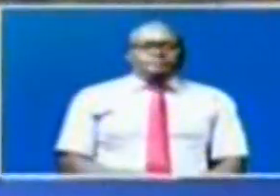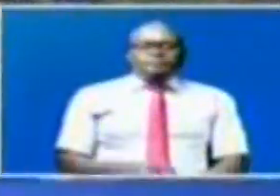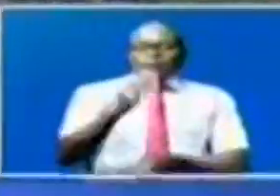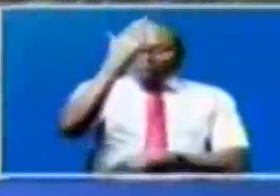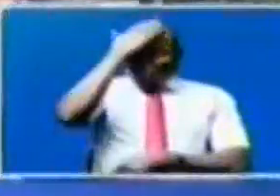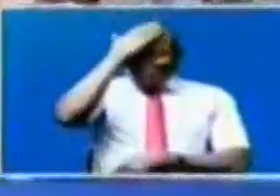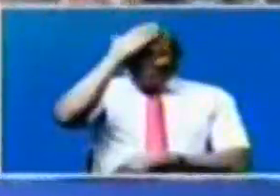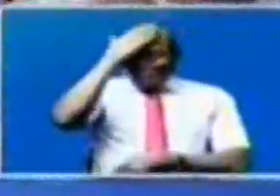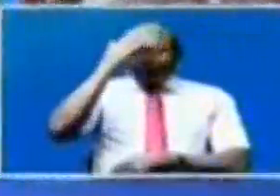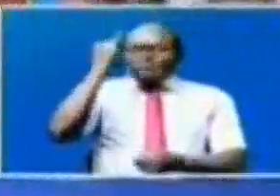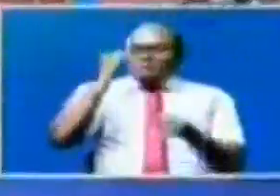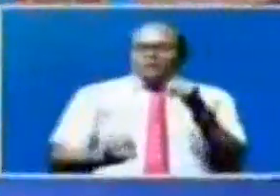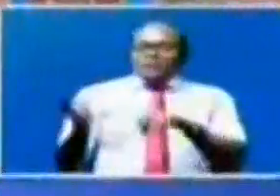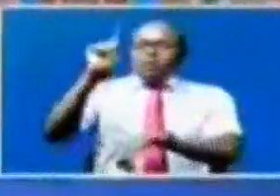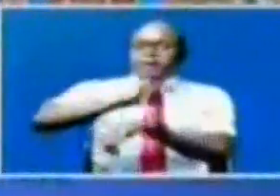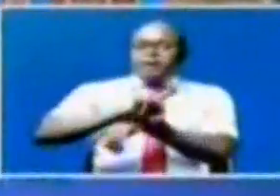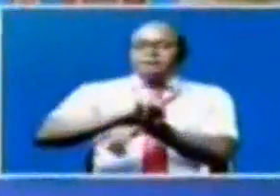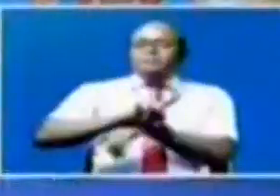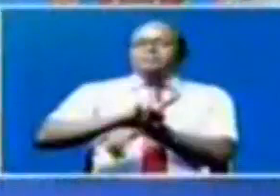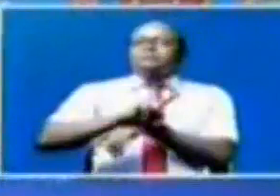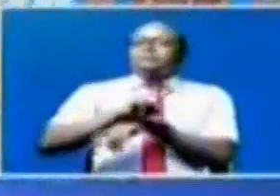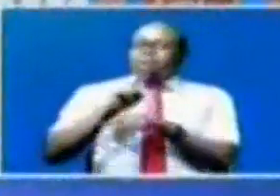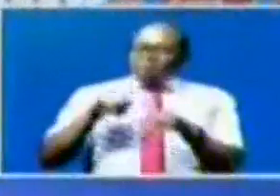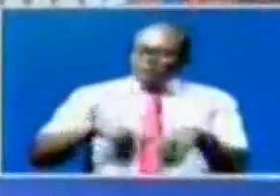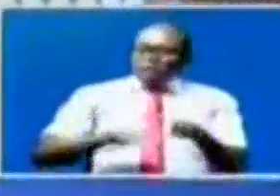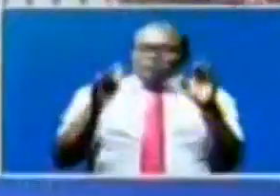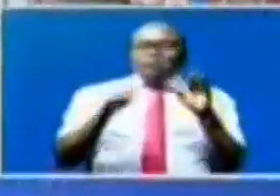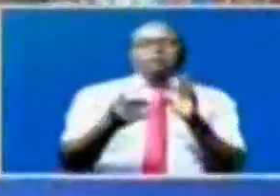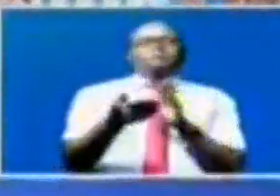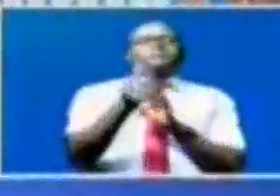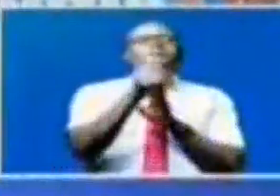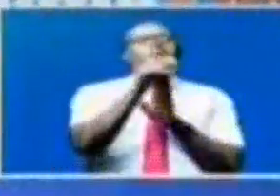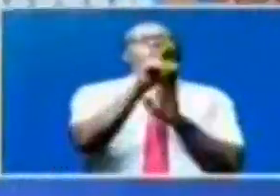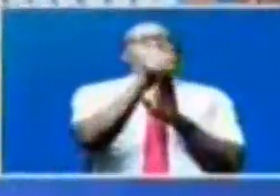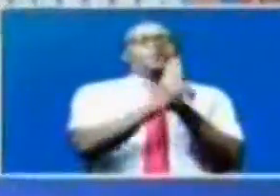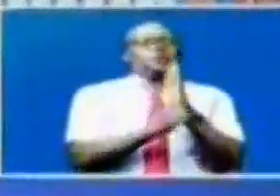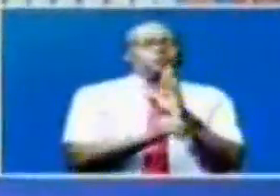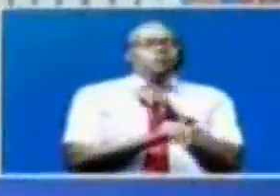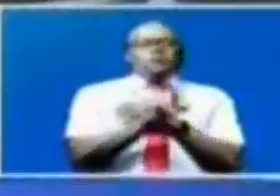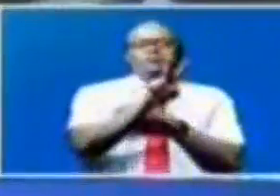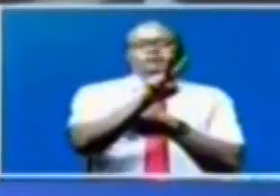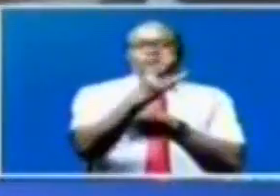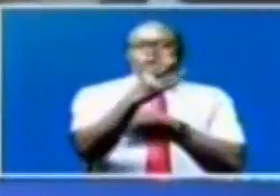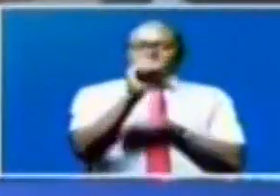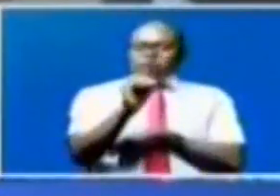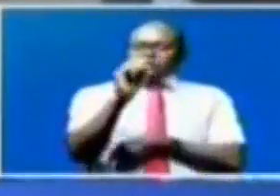Monday's deadline for Matatu operators to comply with CAP 403 of the Traffic Act.